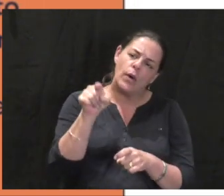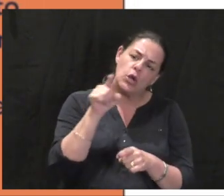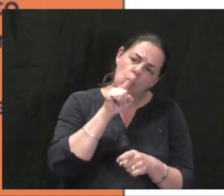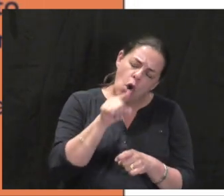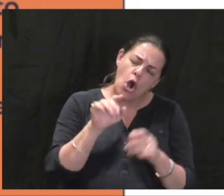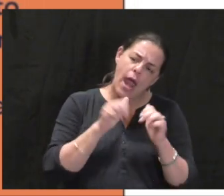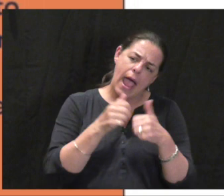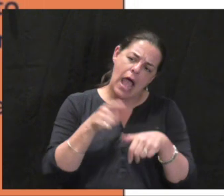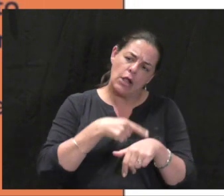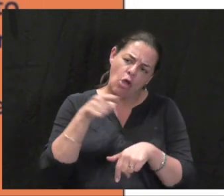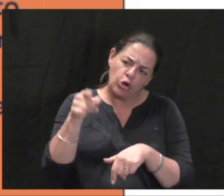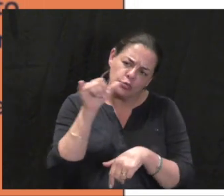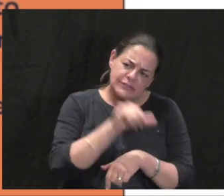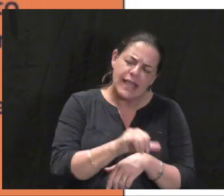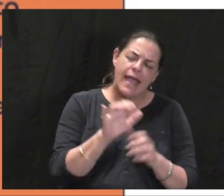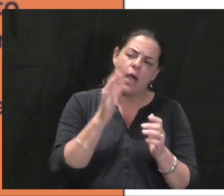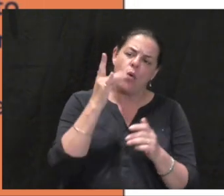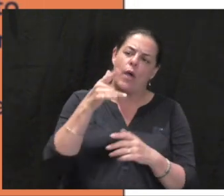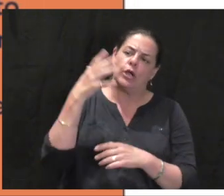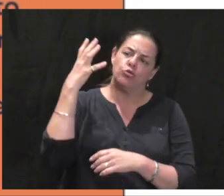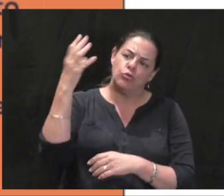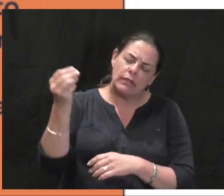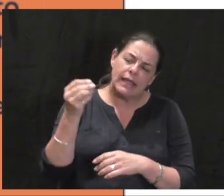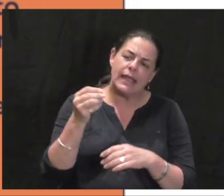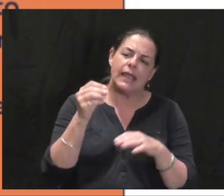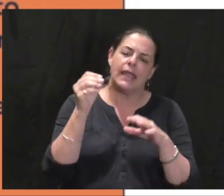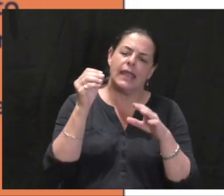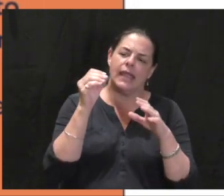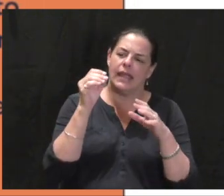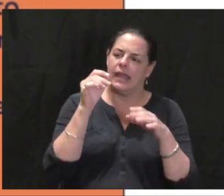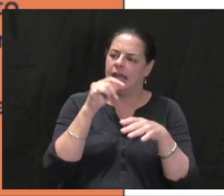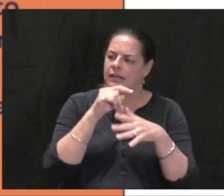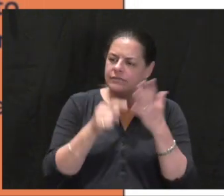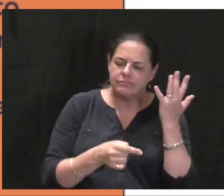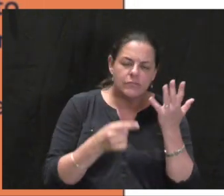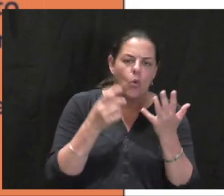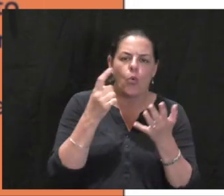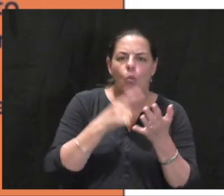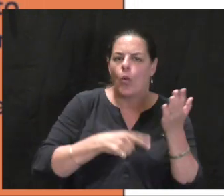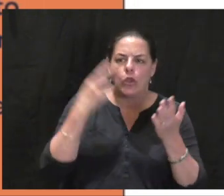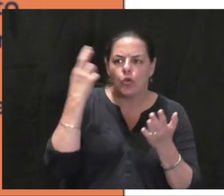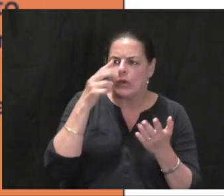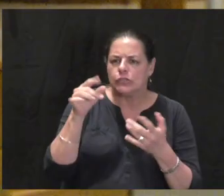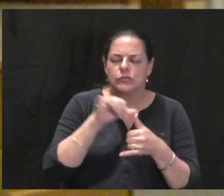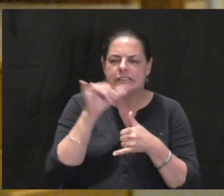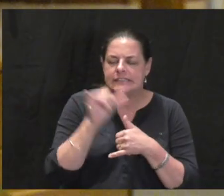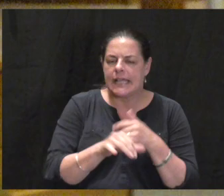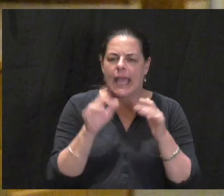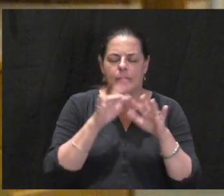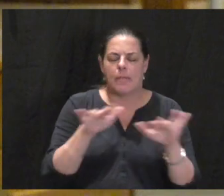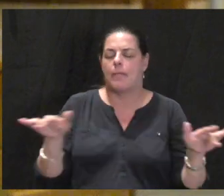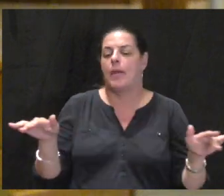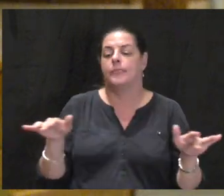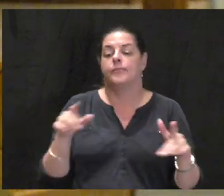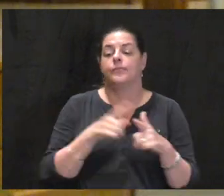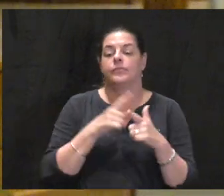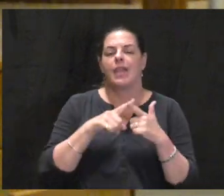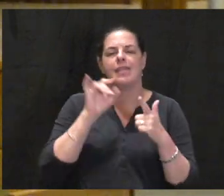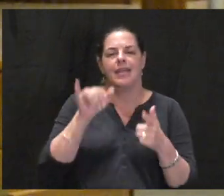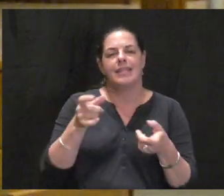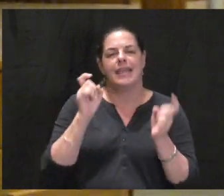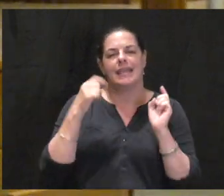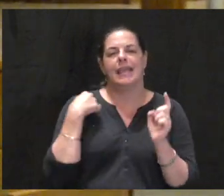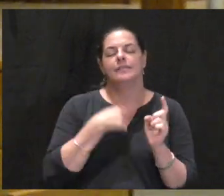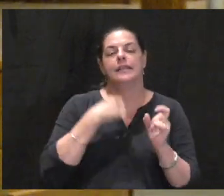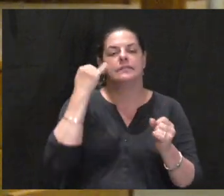insight around why it is we struggle to retain specific populations of our teachers, if there are things that we can change. Are there quick fixes? Are there